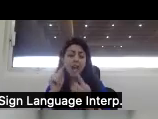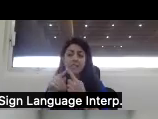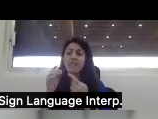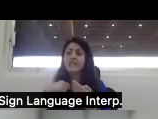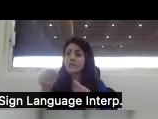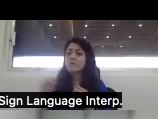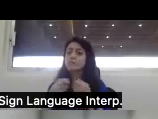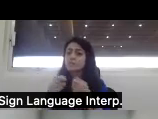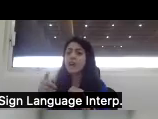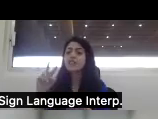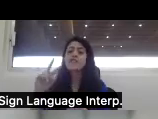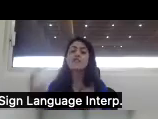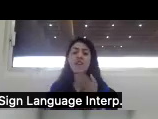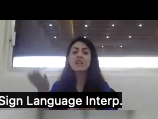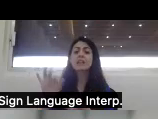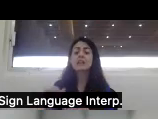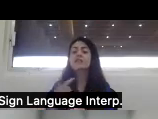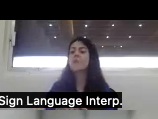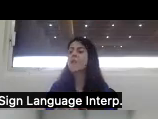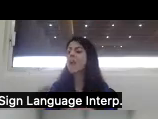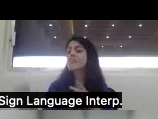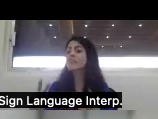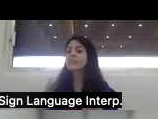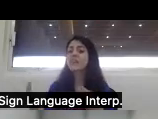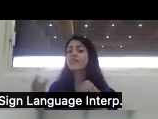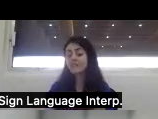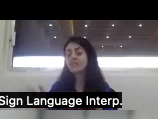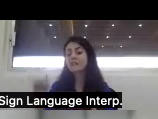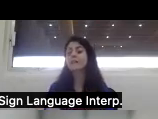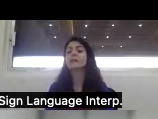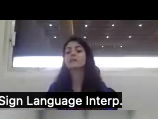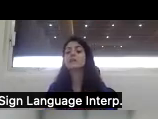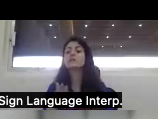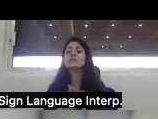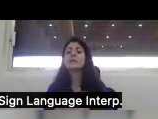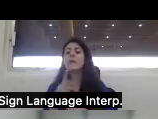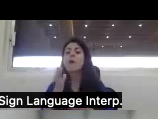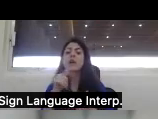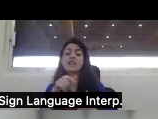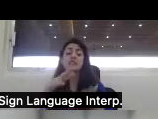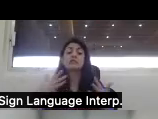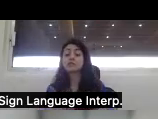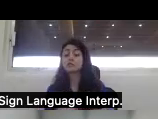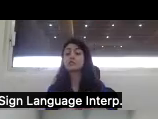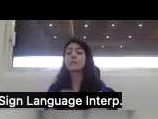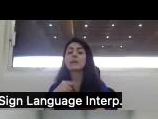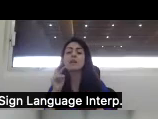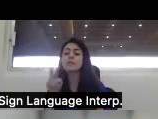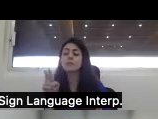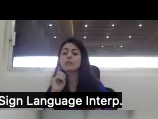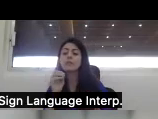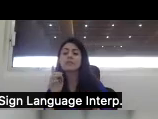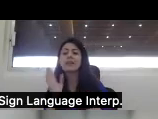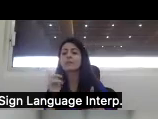missing an important part of those who are in need. To reflect, many countries in the region are